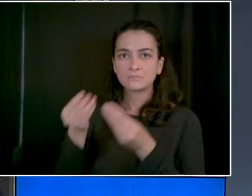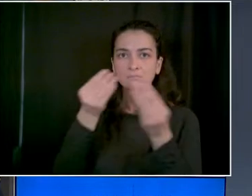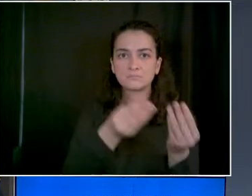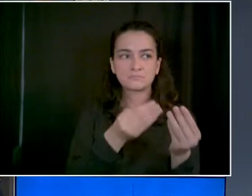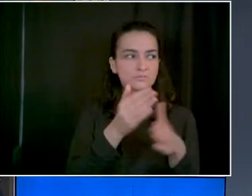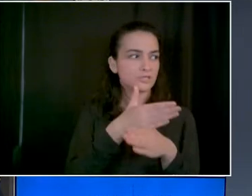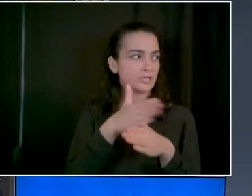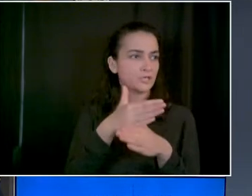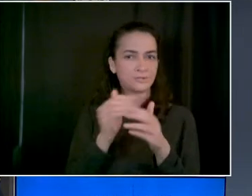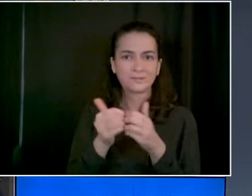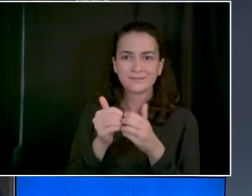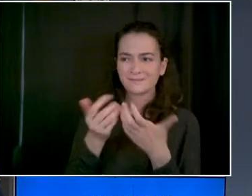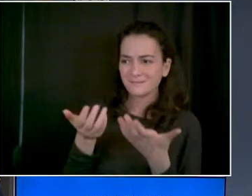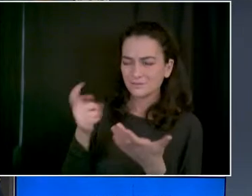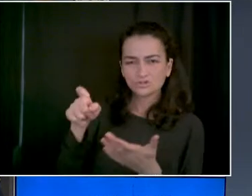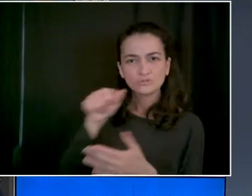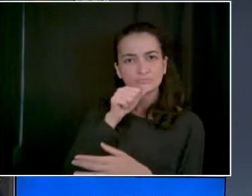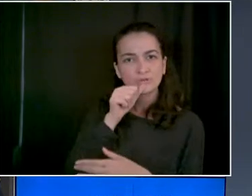versus criminal